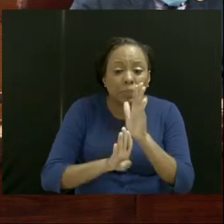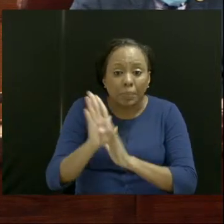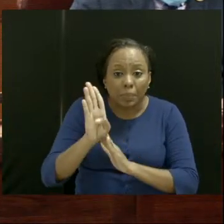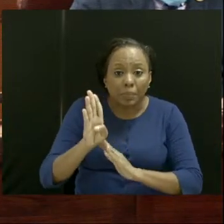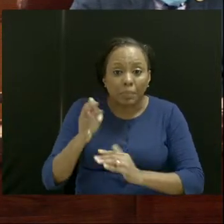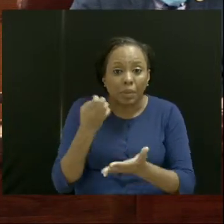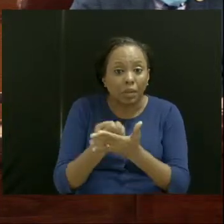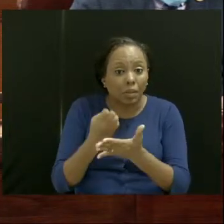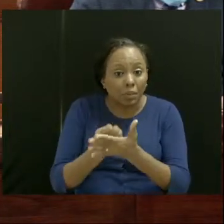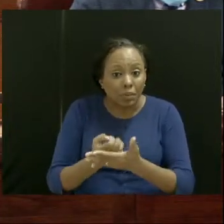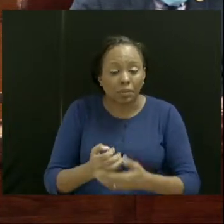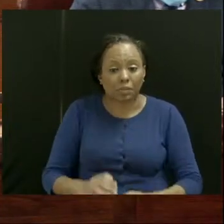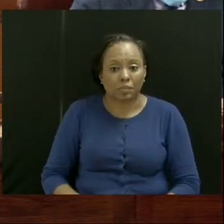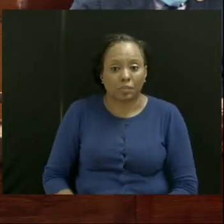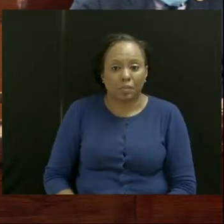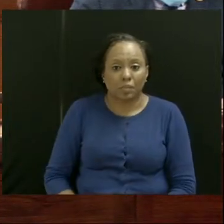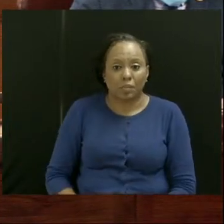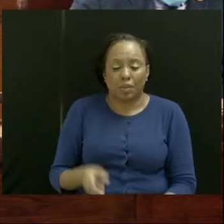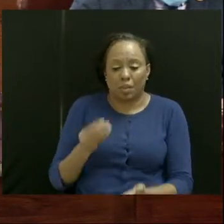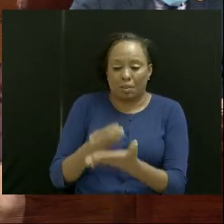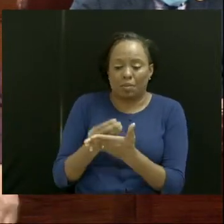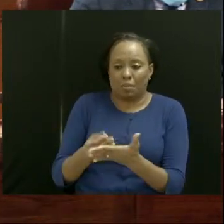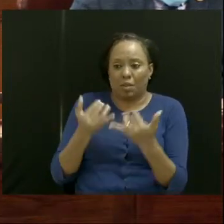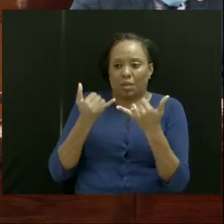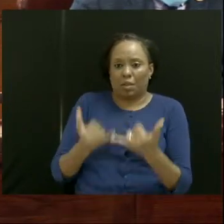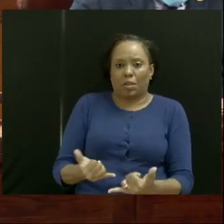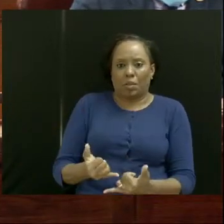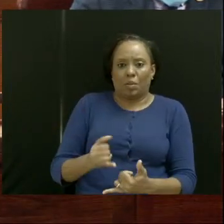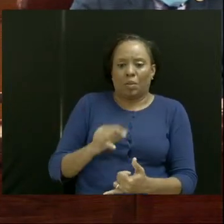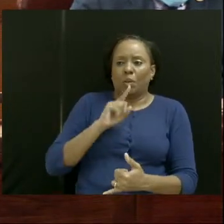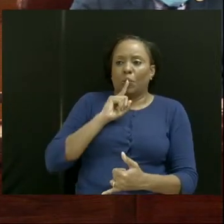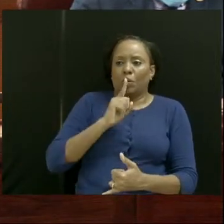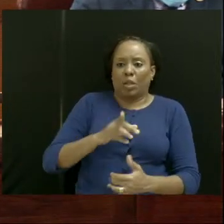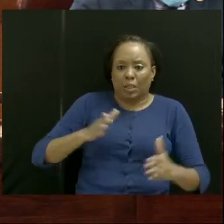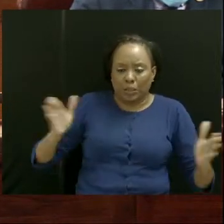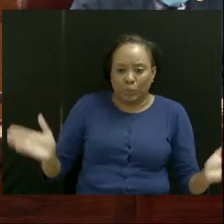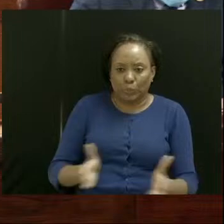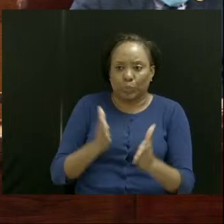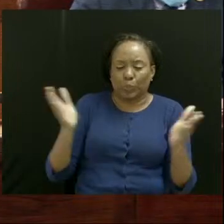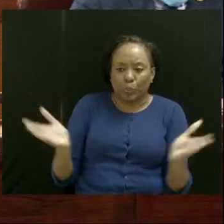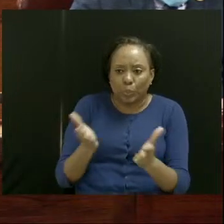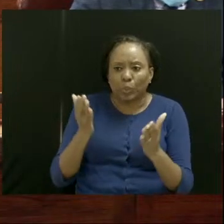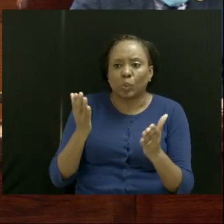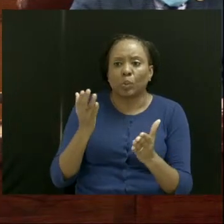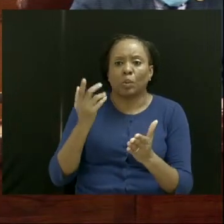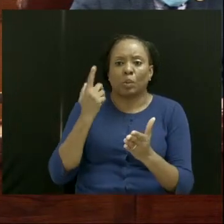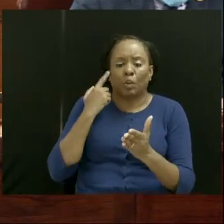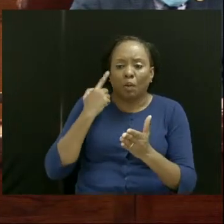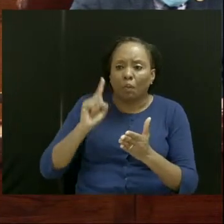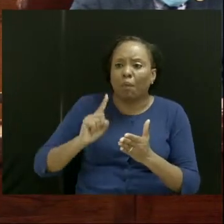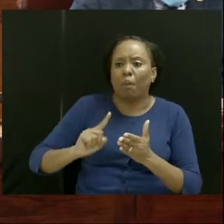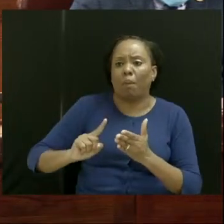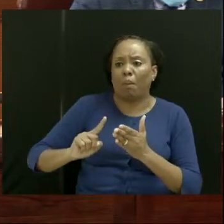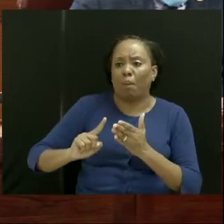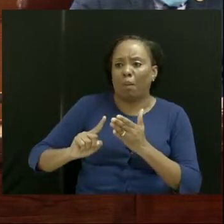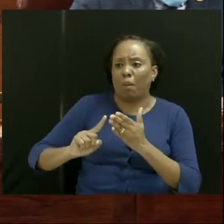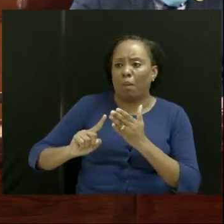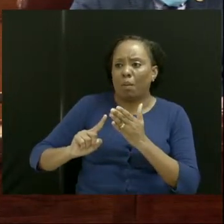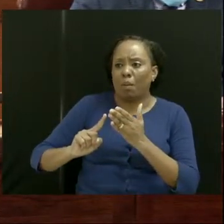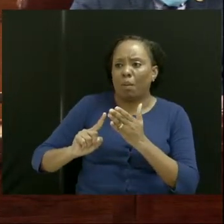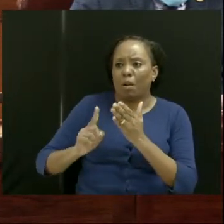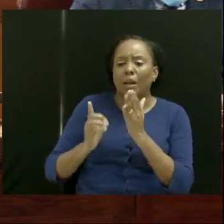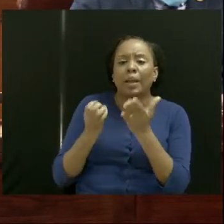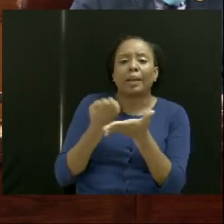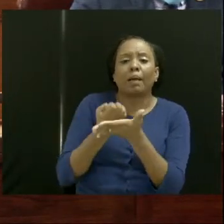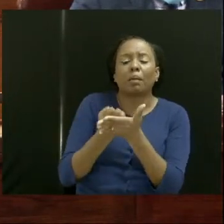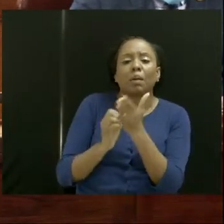meaningful growth? And if you look at the estimates, is the spending being strategically allocated,